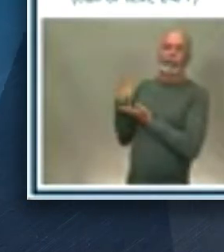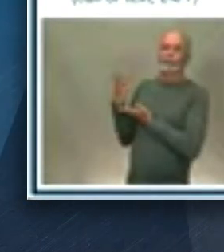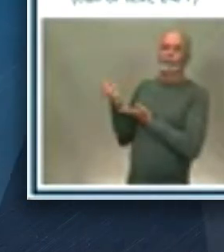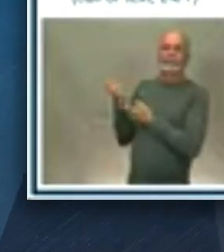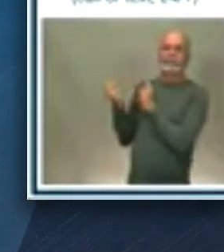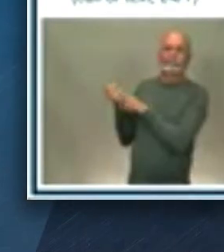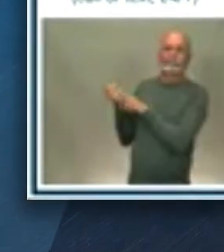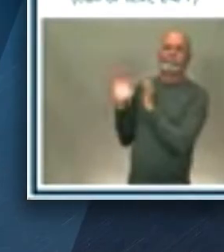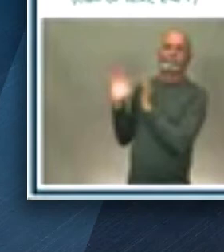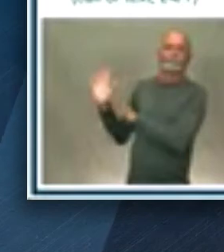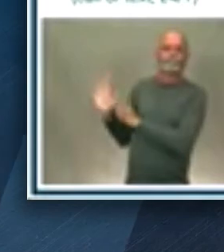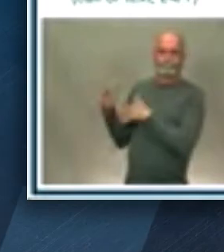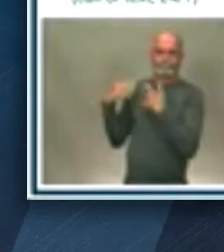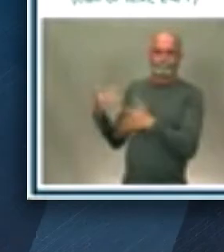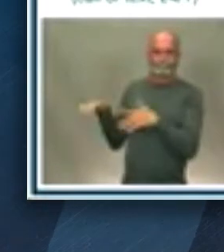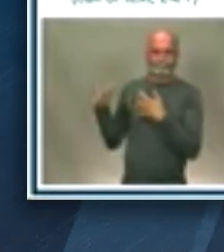and